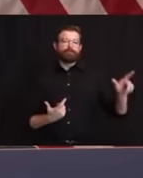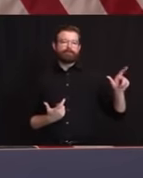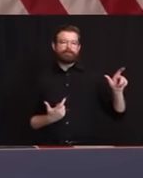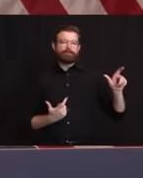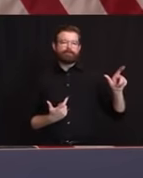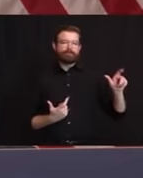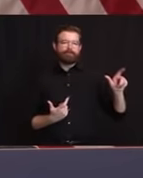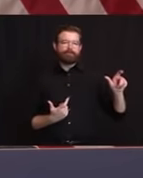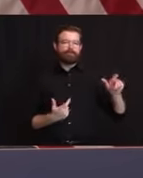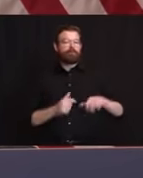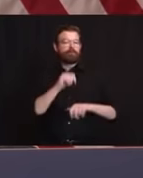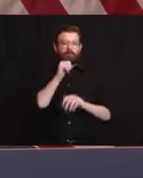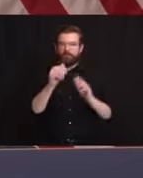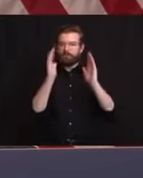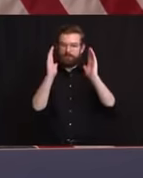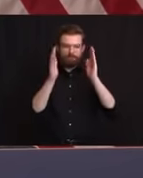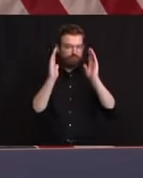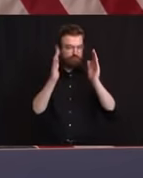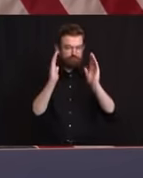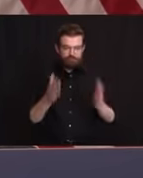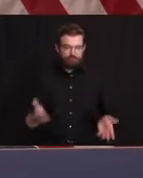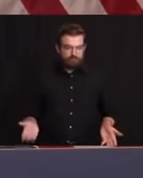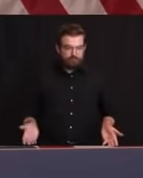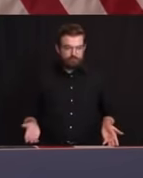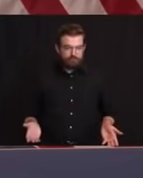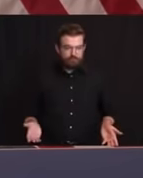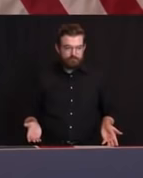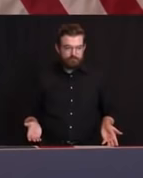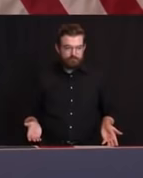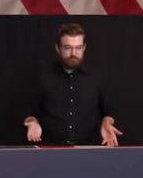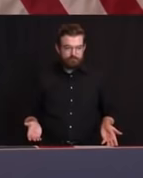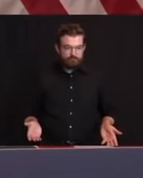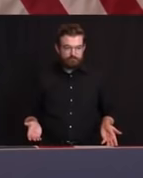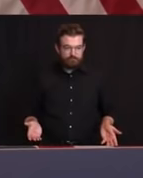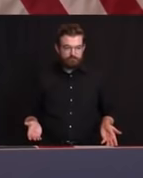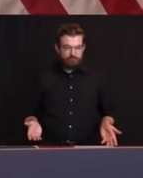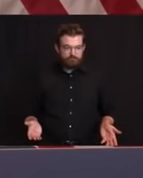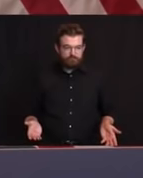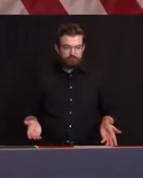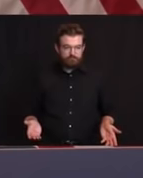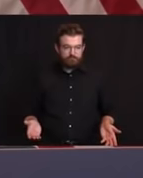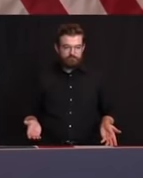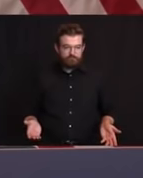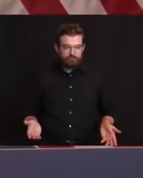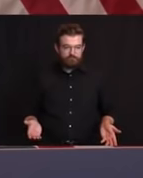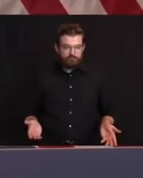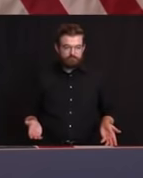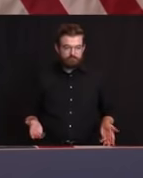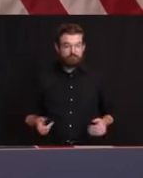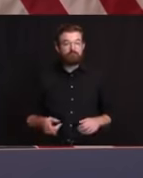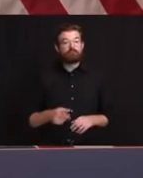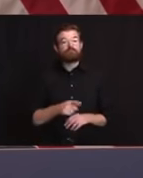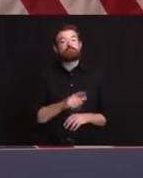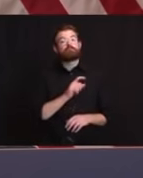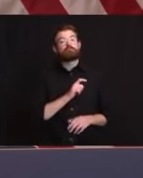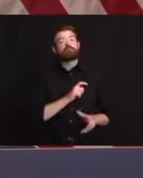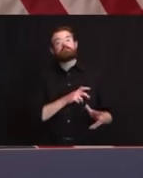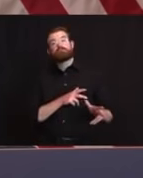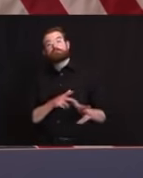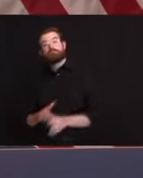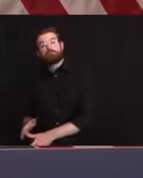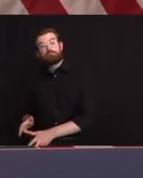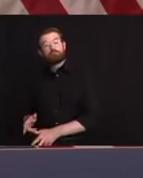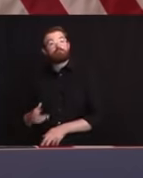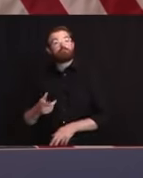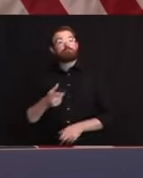the interstates, there was reports of troopers stopping cars and motorcycles doing 145 miles an